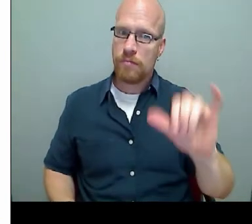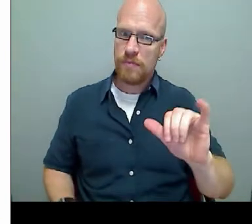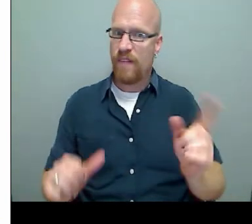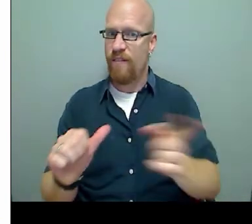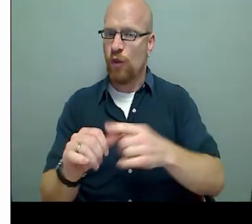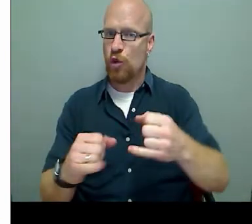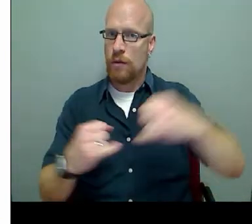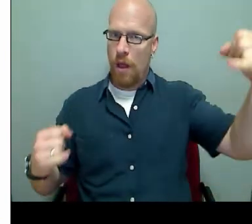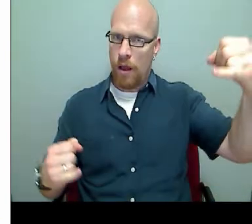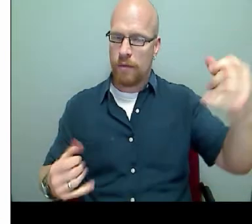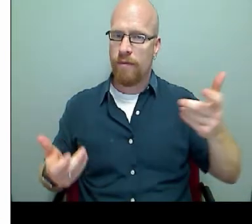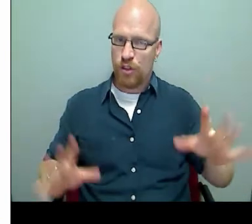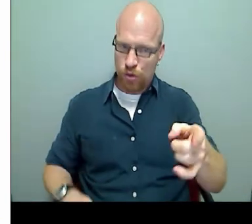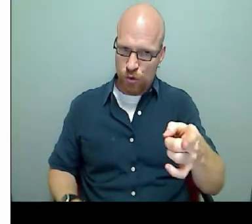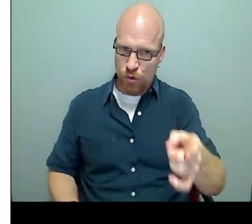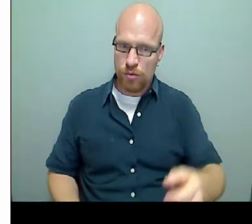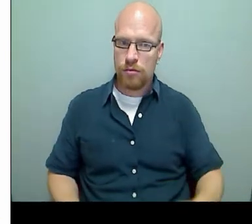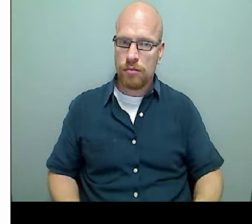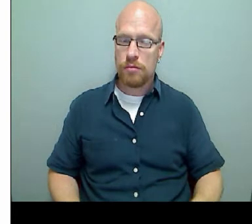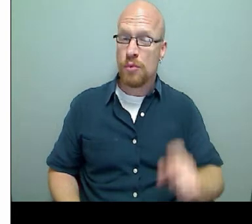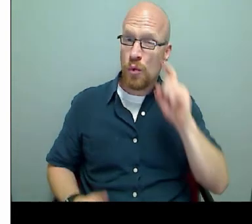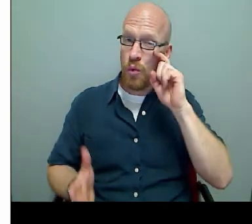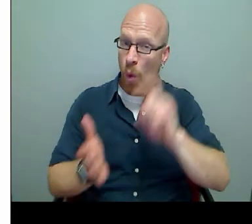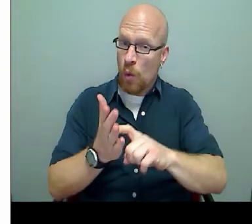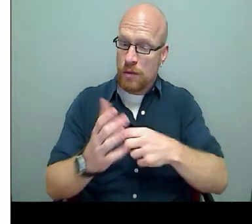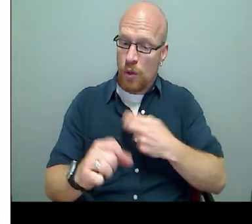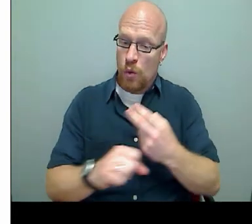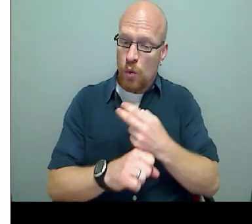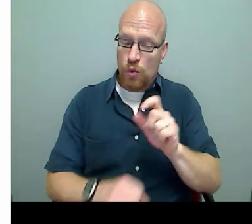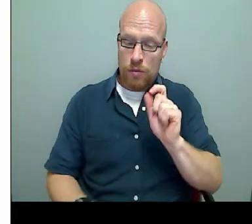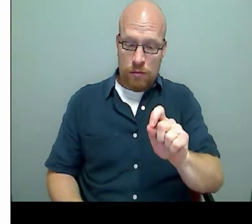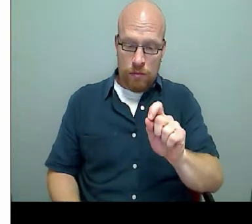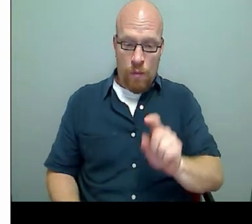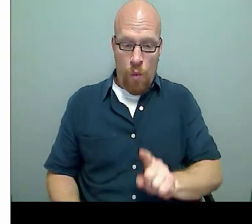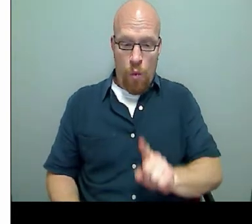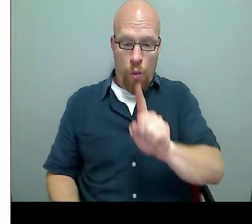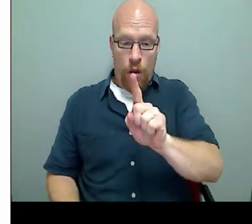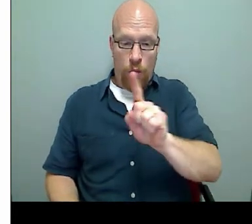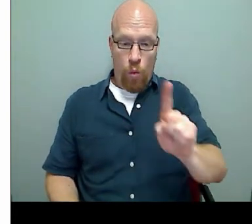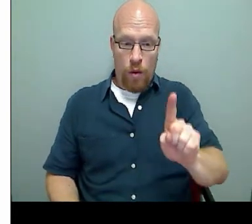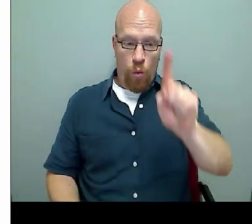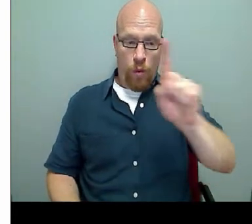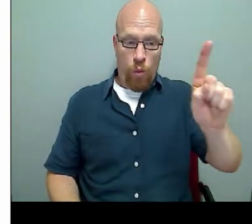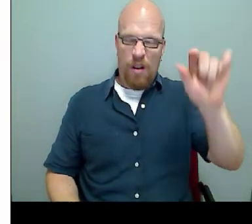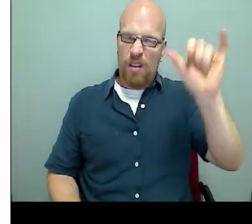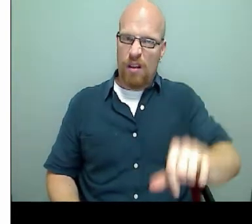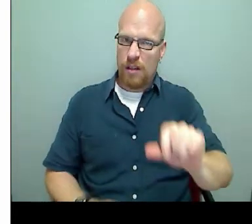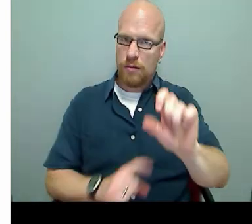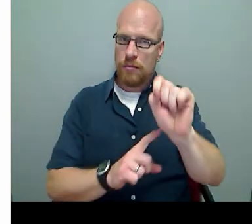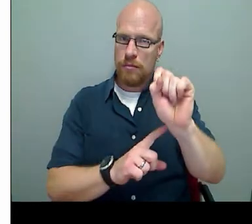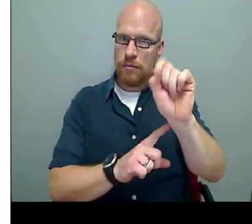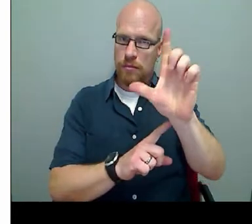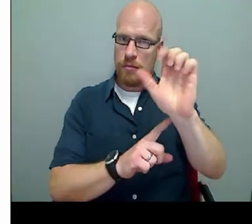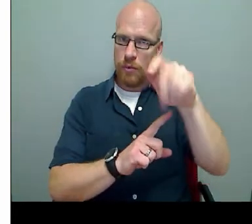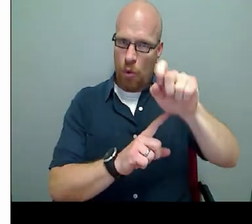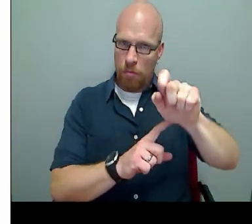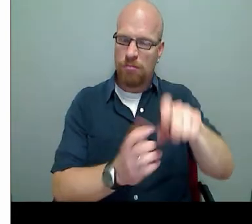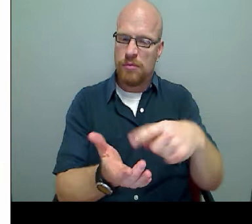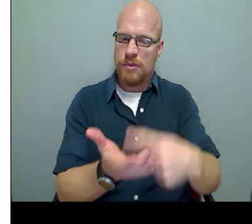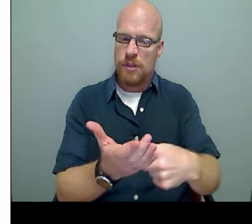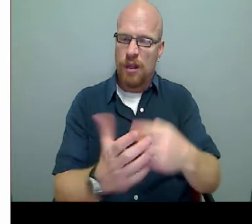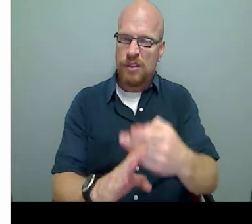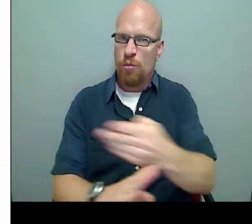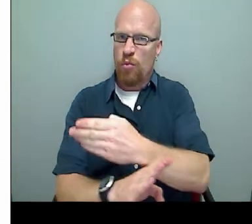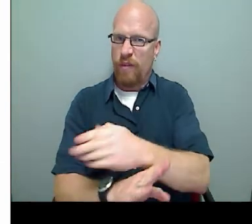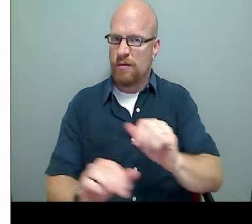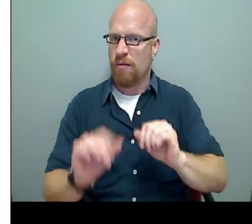2. That's our first line. And as you saw, when I was counting my slope, it was 1